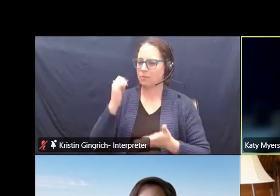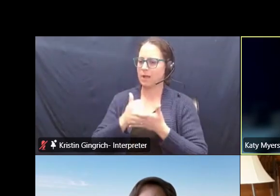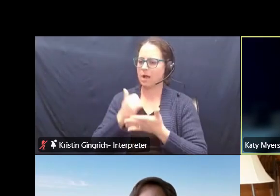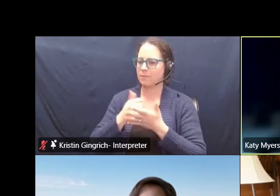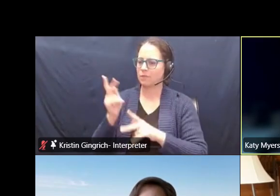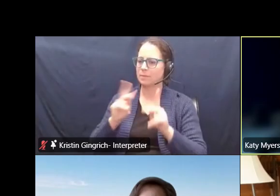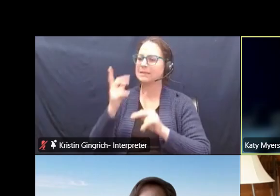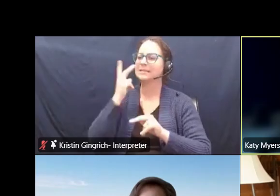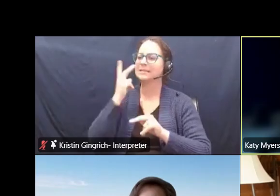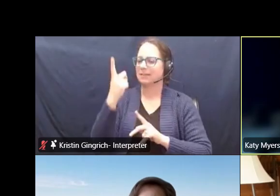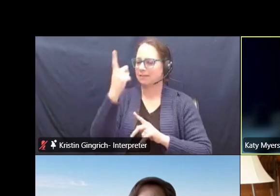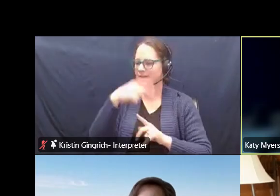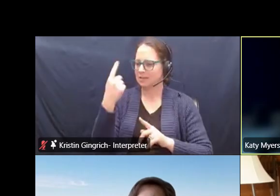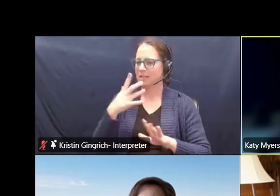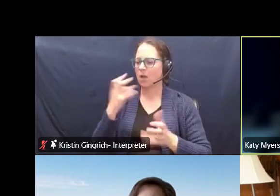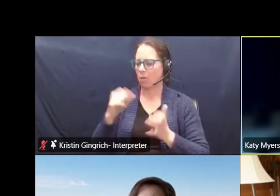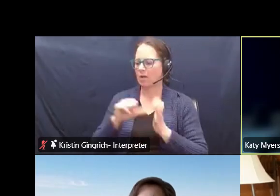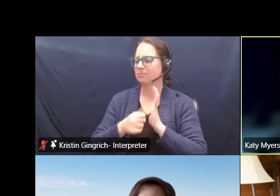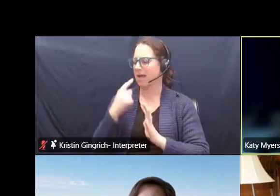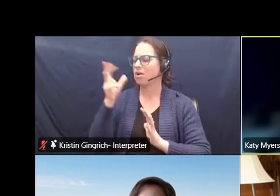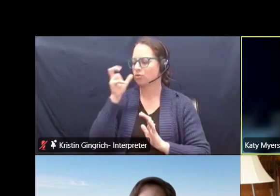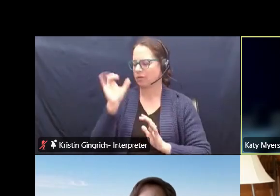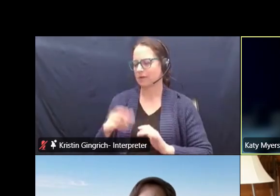see faces. So I just wanted to tell you that I heard that.